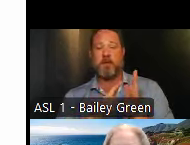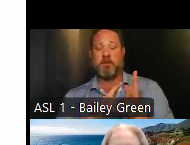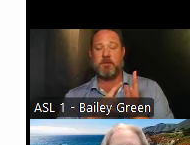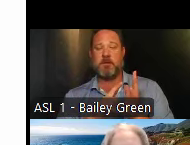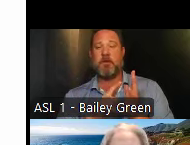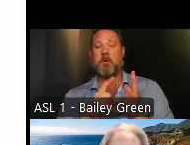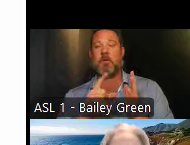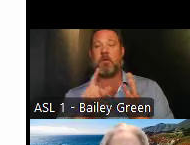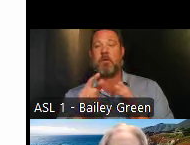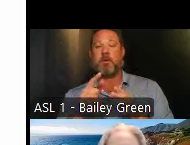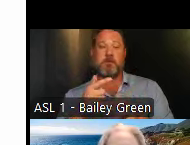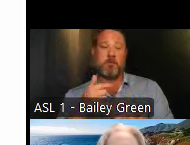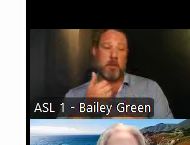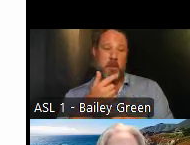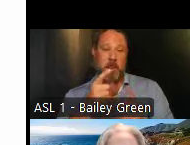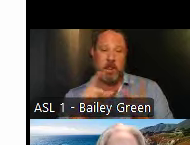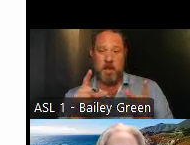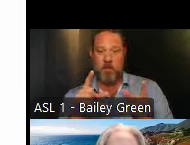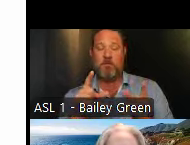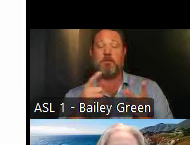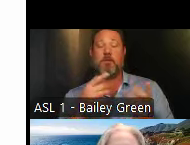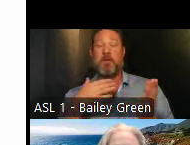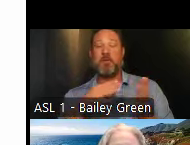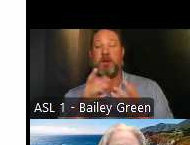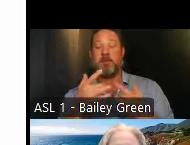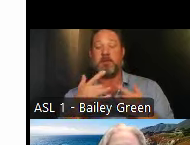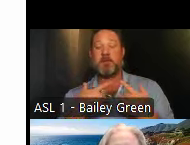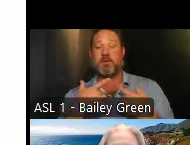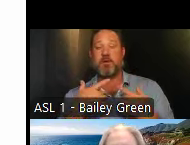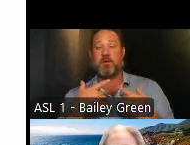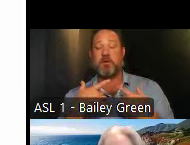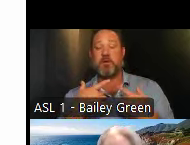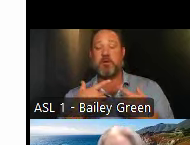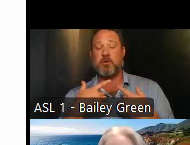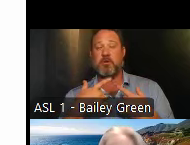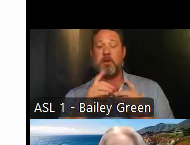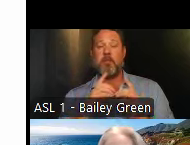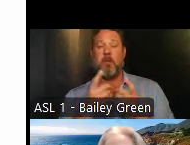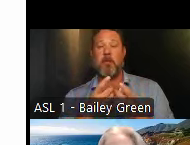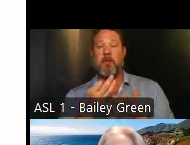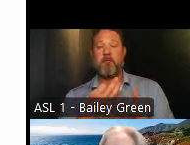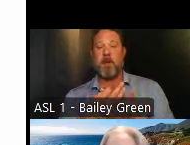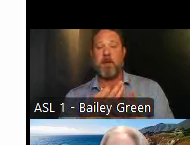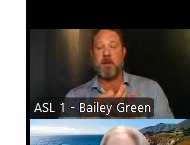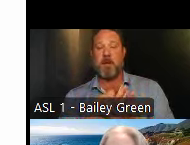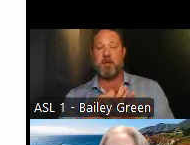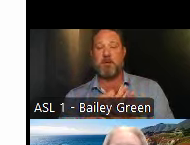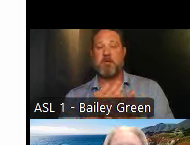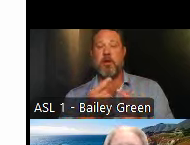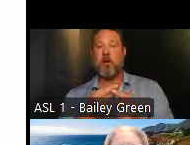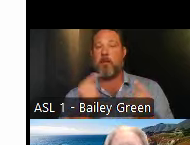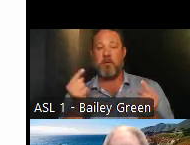We've sent some language back. We're hoping that it addresses their concern. And the Department of Finance has also said that they're opposed to the